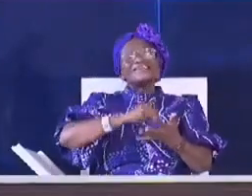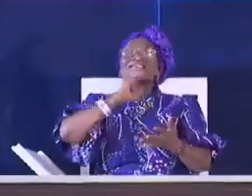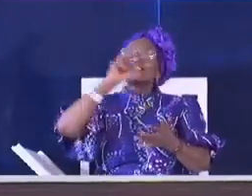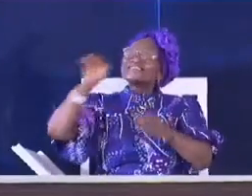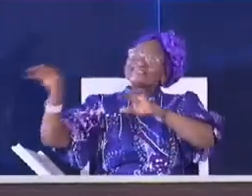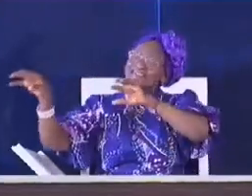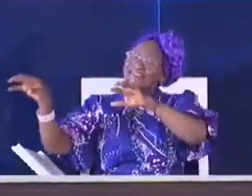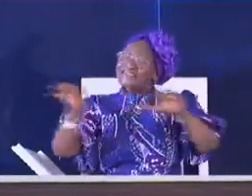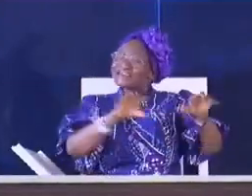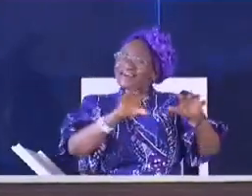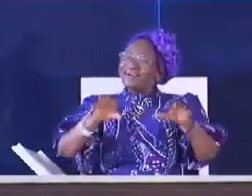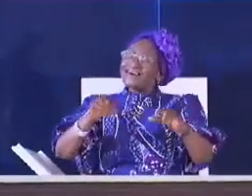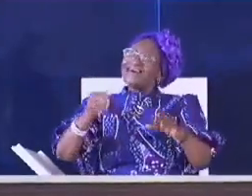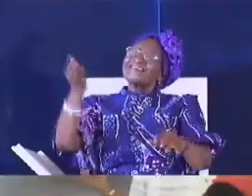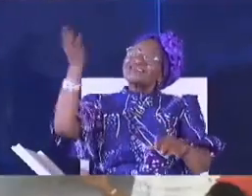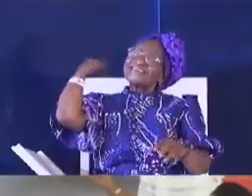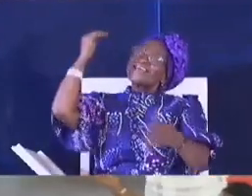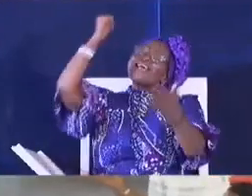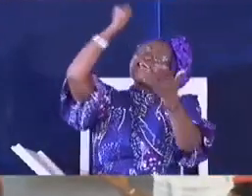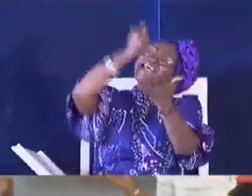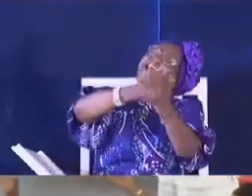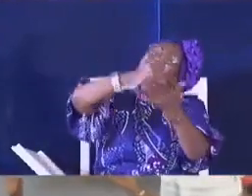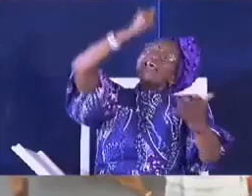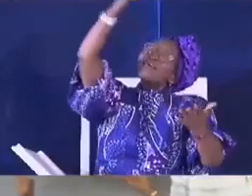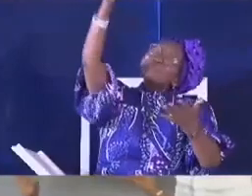It is done.